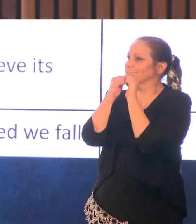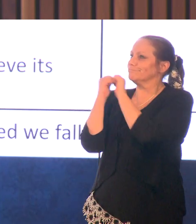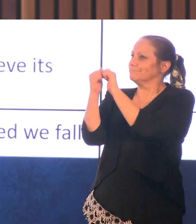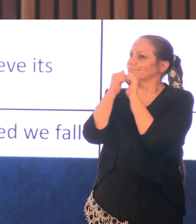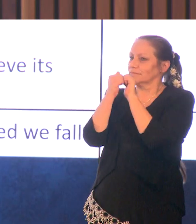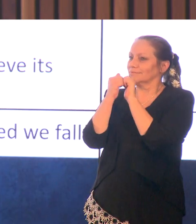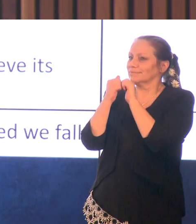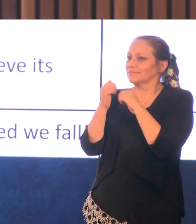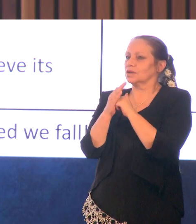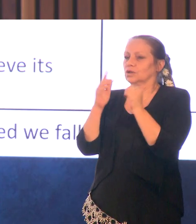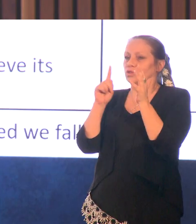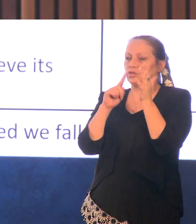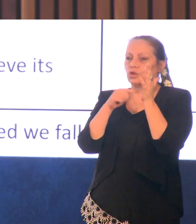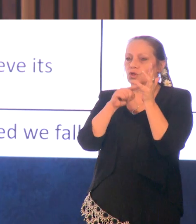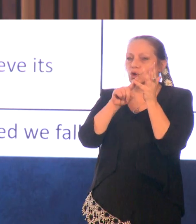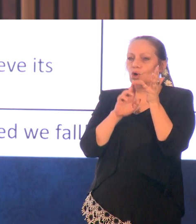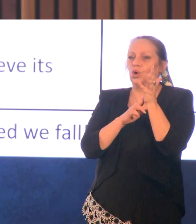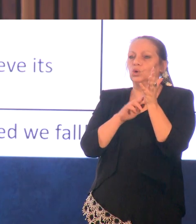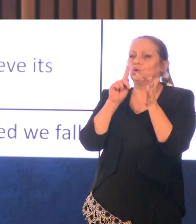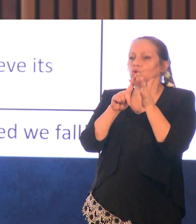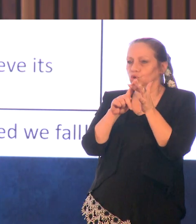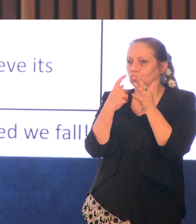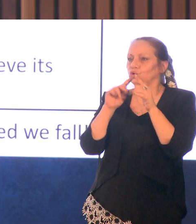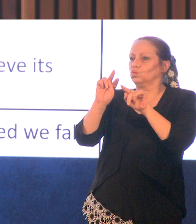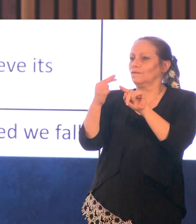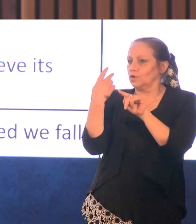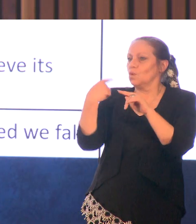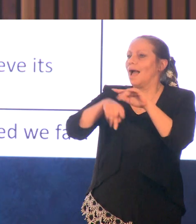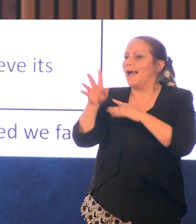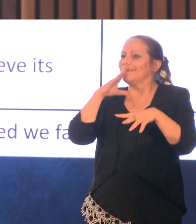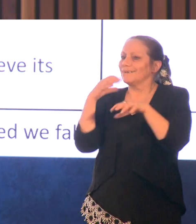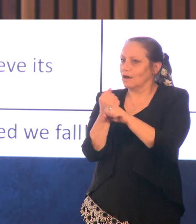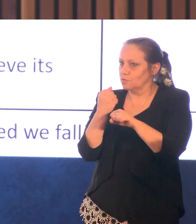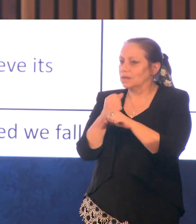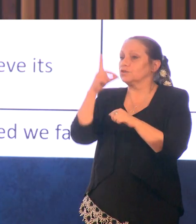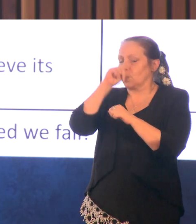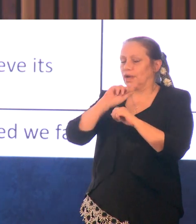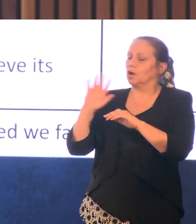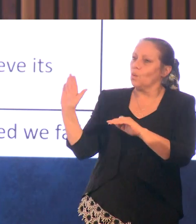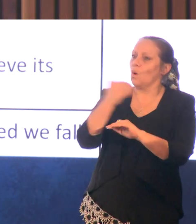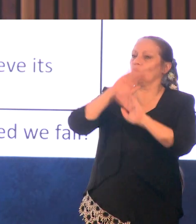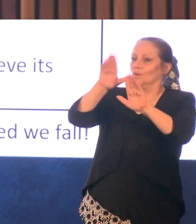and the government so that the NDIS delivers on its vision. Thank you very much.